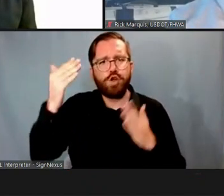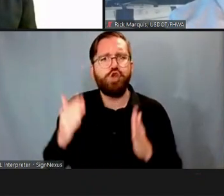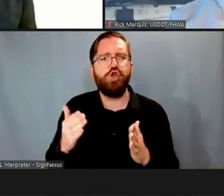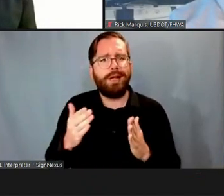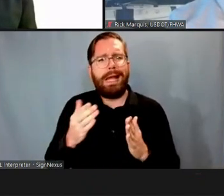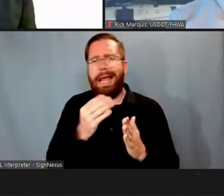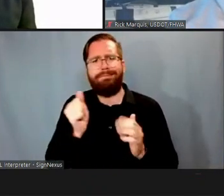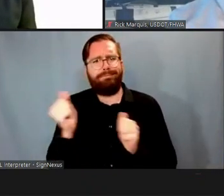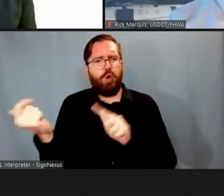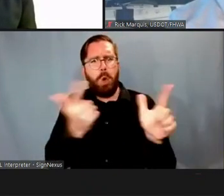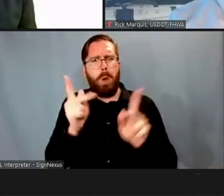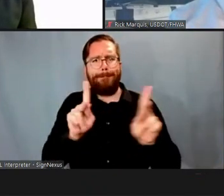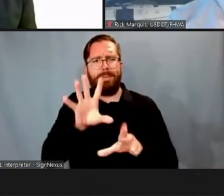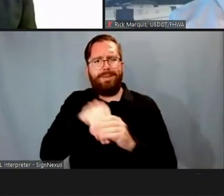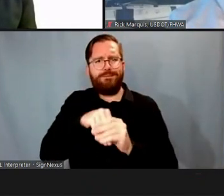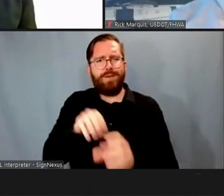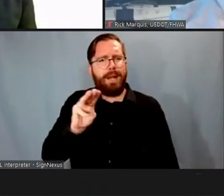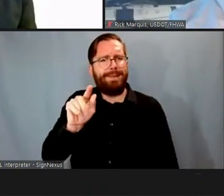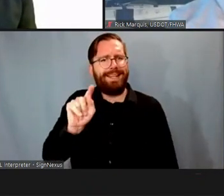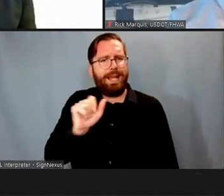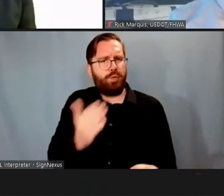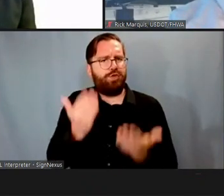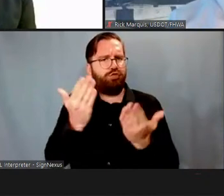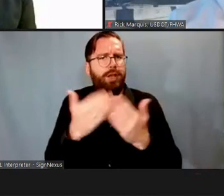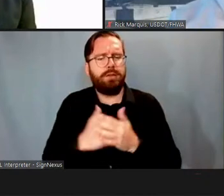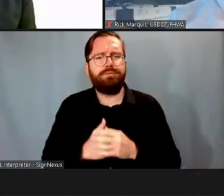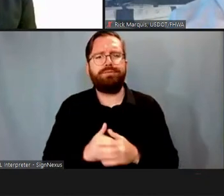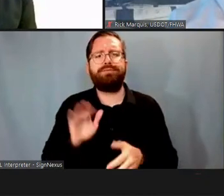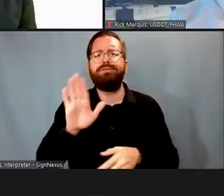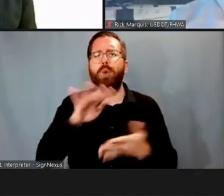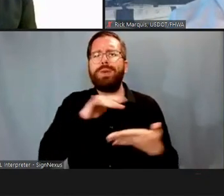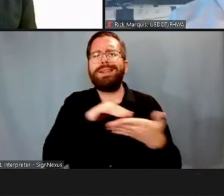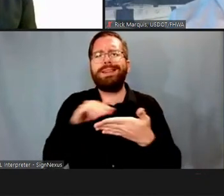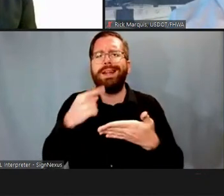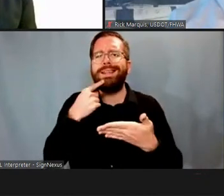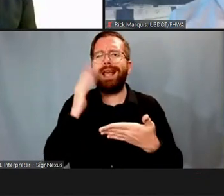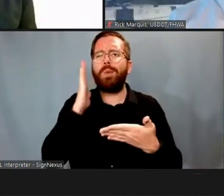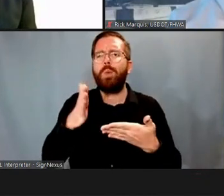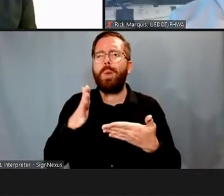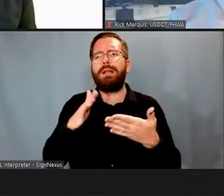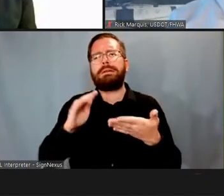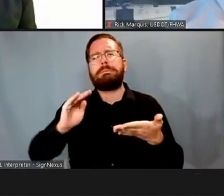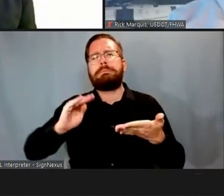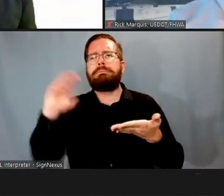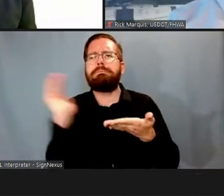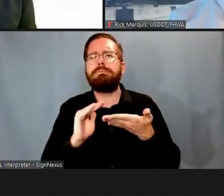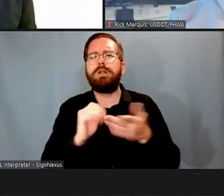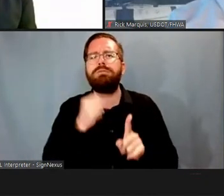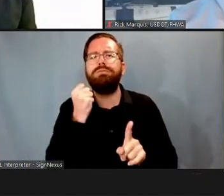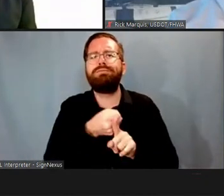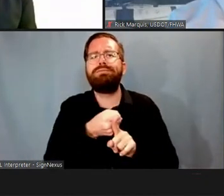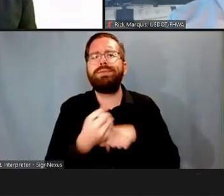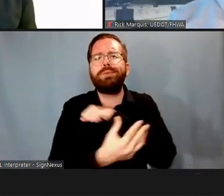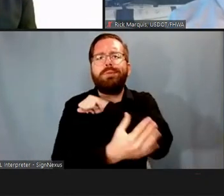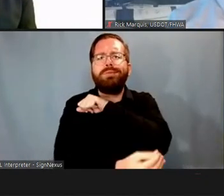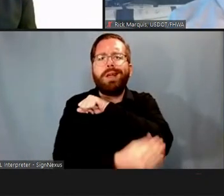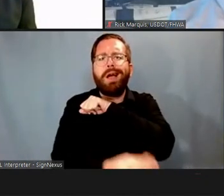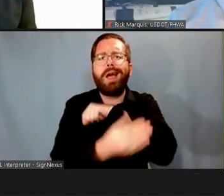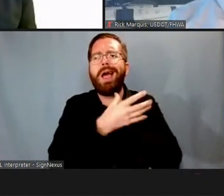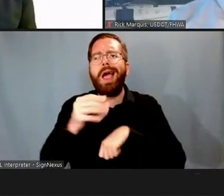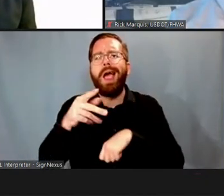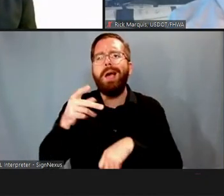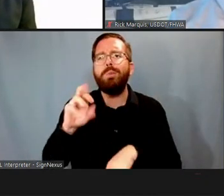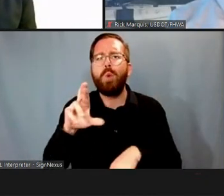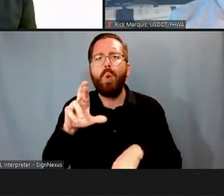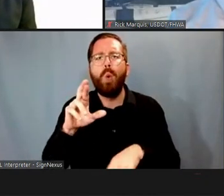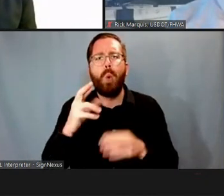suggests it the fact that your study admits this will have a disproportionate impact on low-income and poor residents of the city meaning